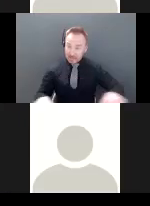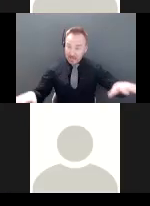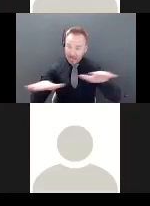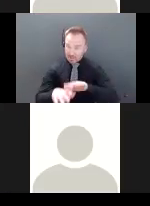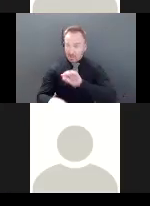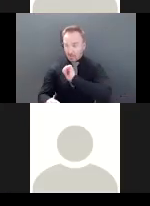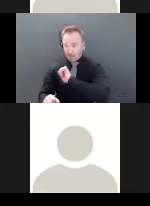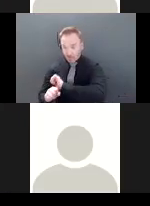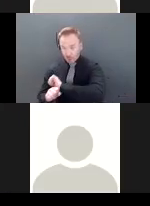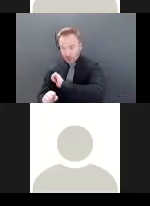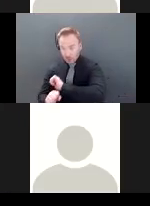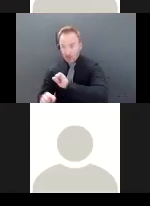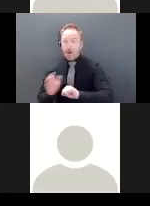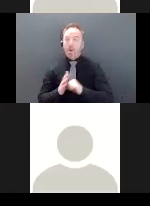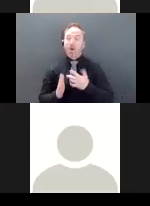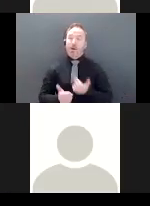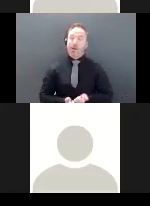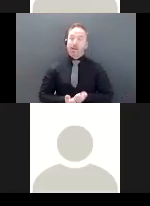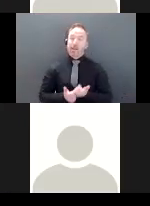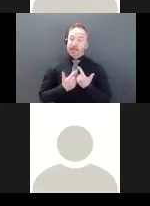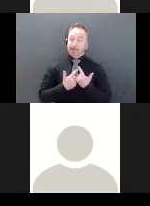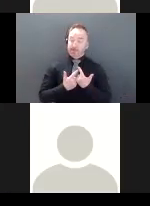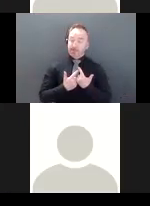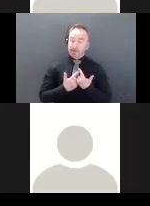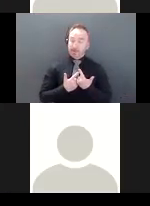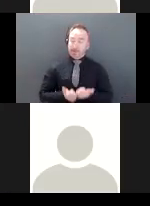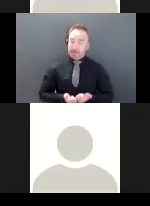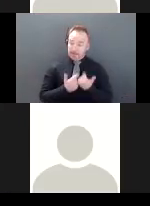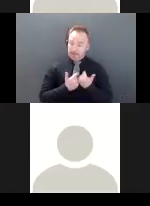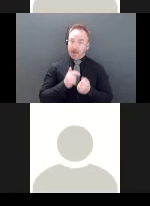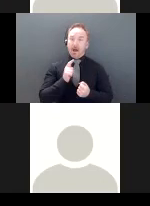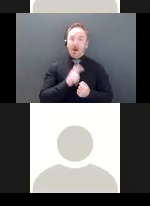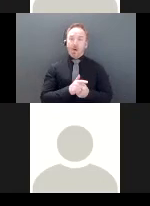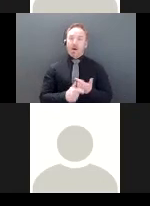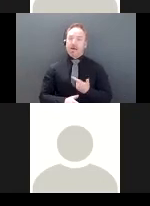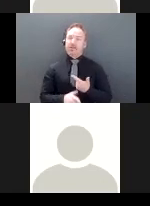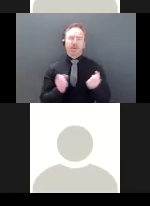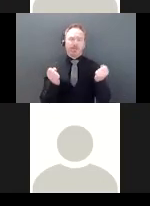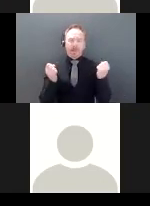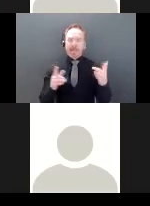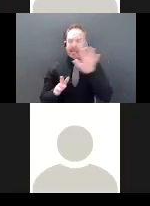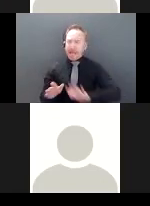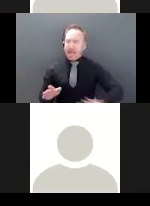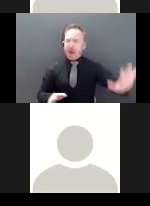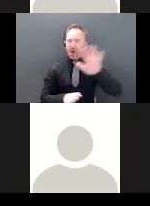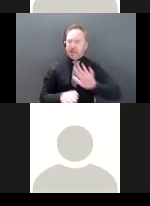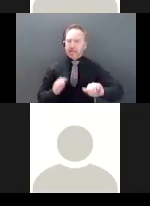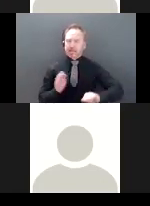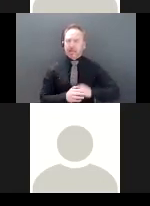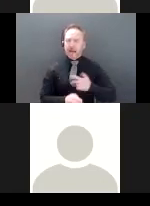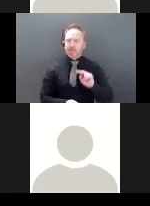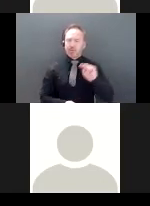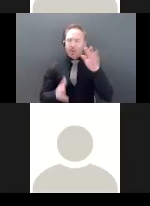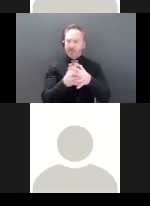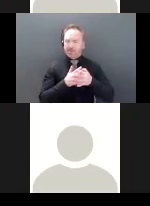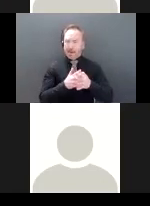work and reside. And the many territories of Turtle Island. These territories, ceded and unceded, are